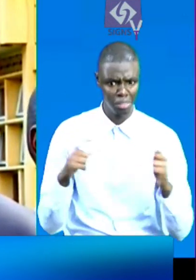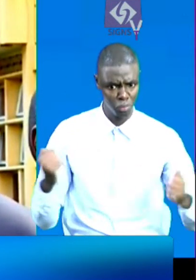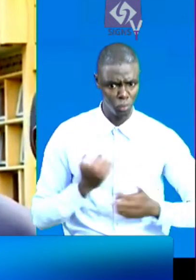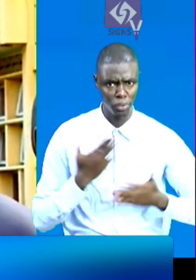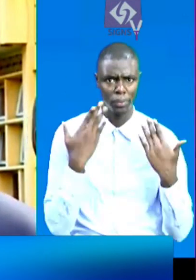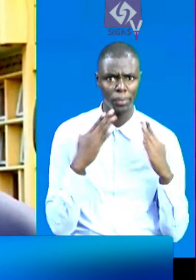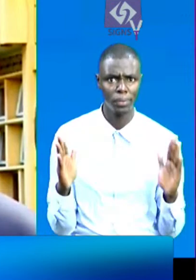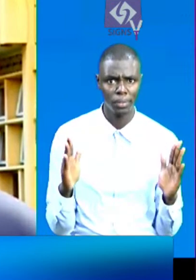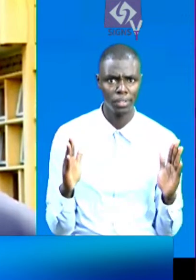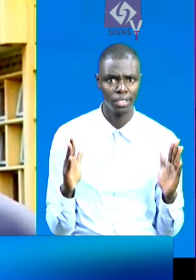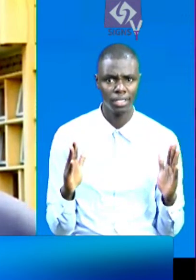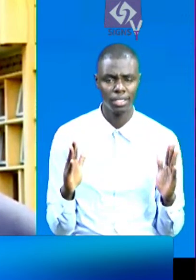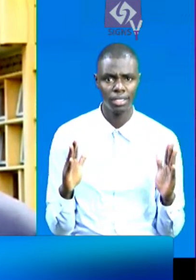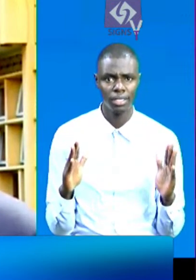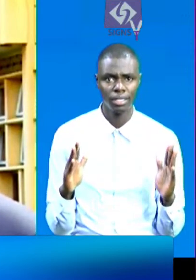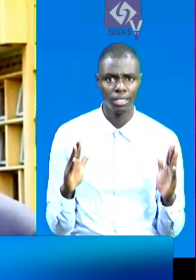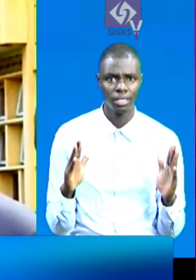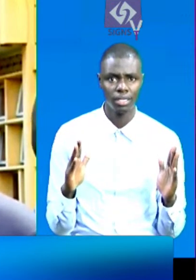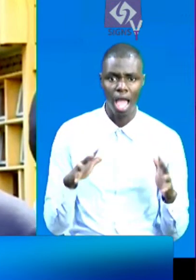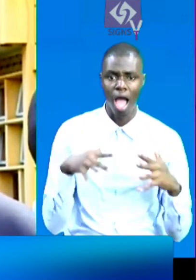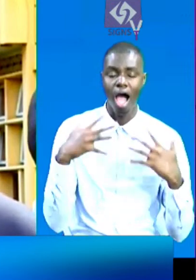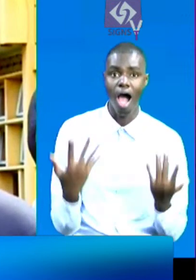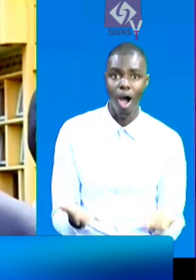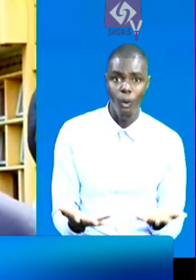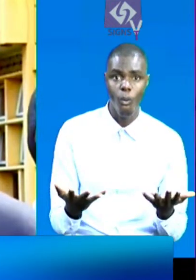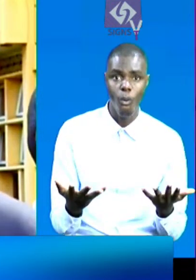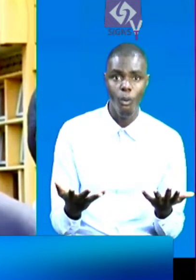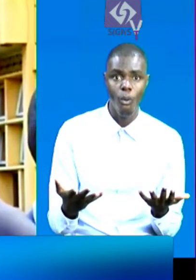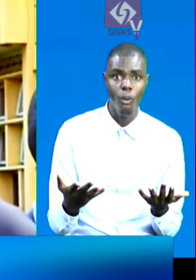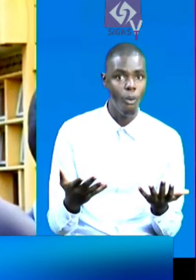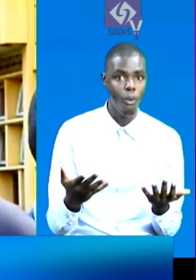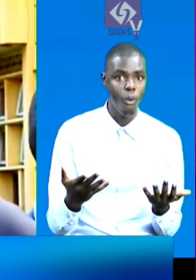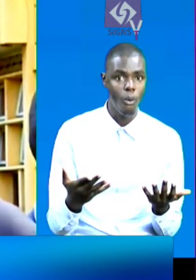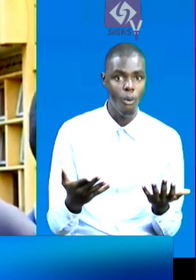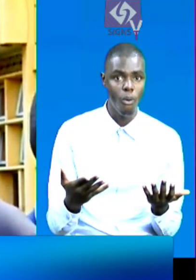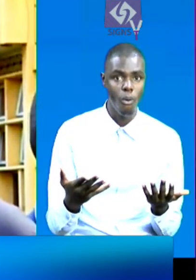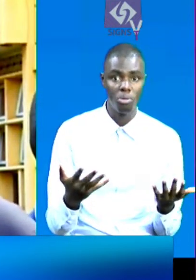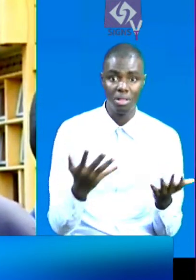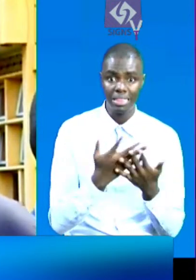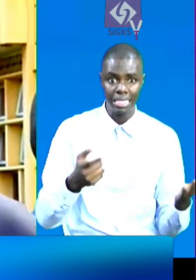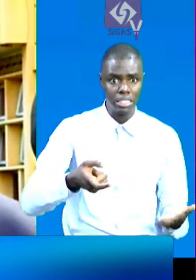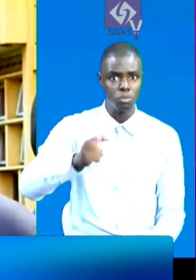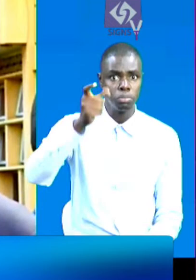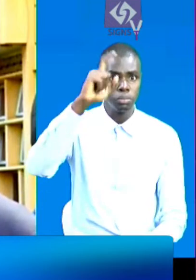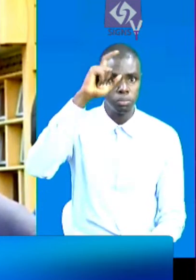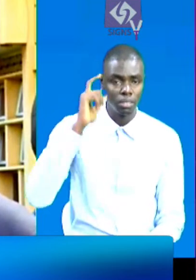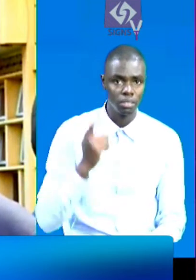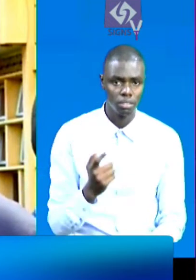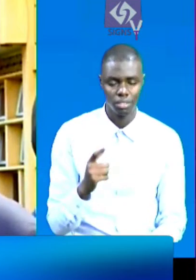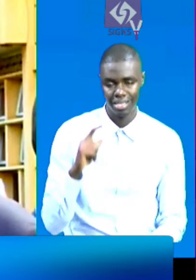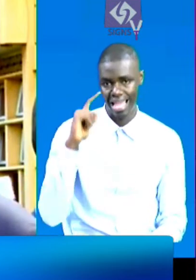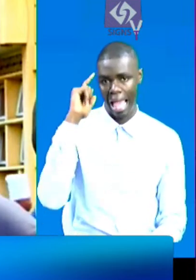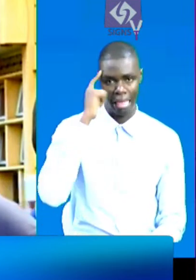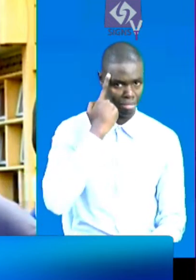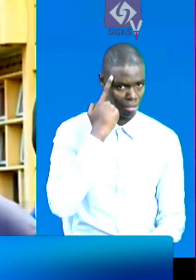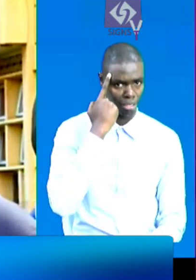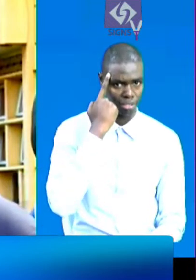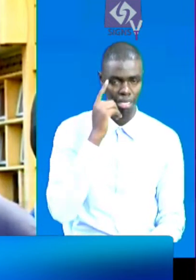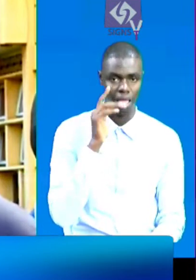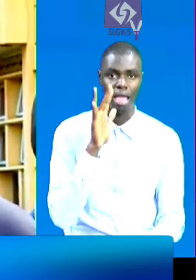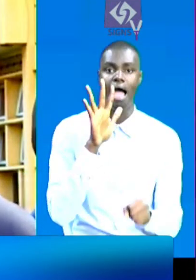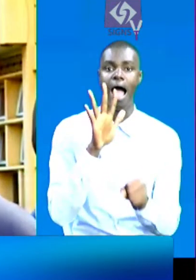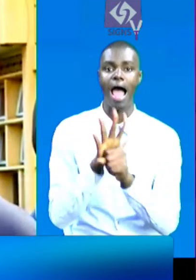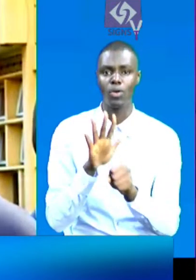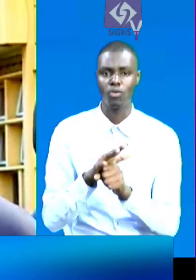at the rates at which they were being increased. But I think a lot